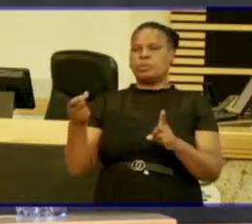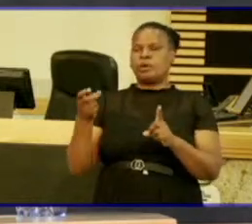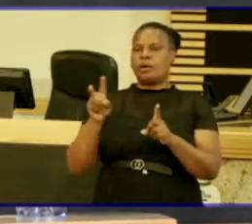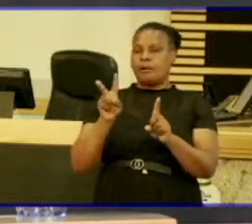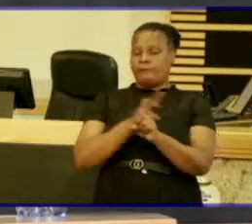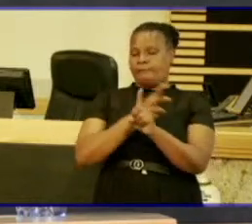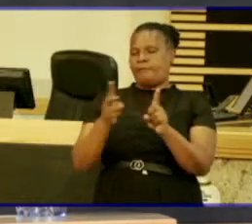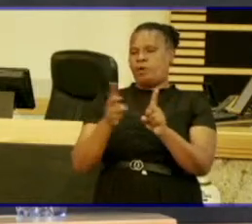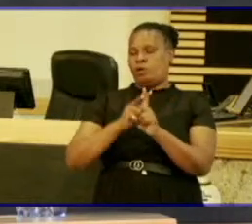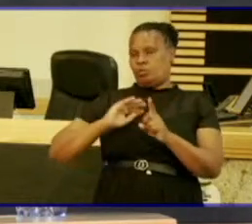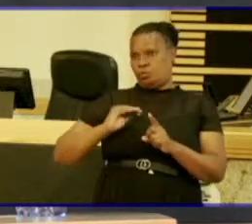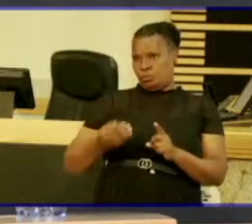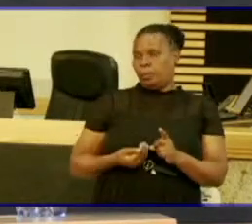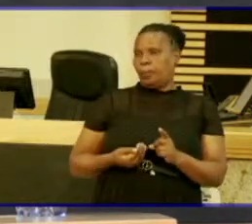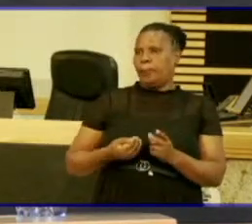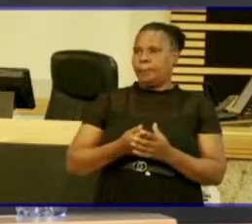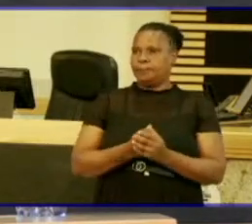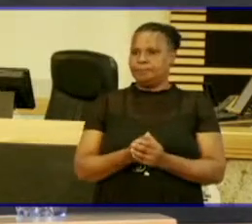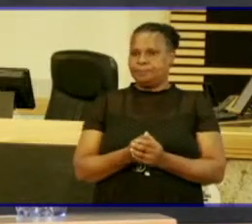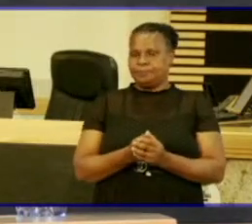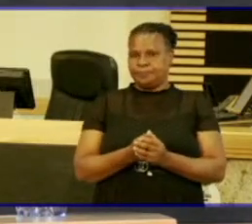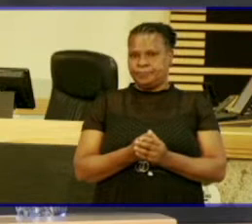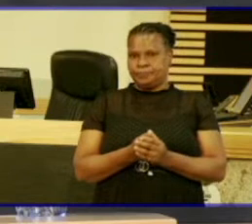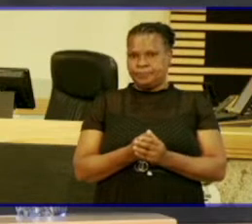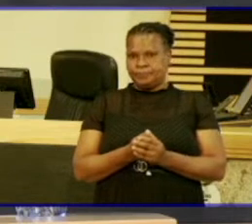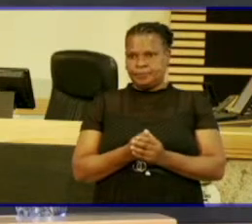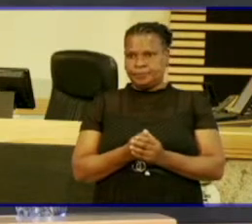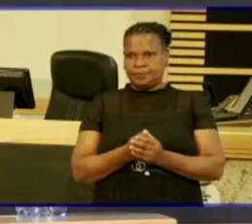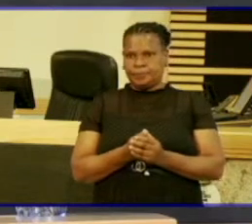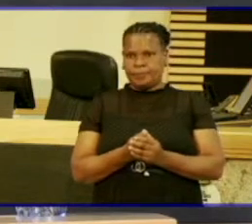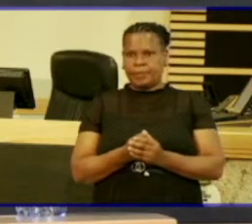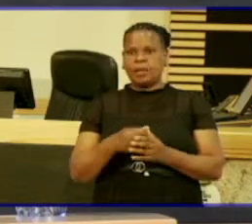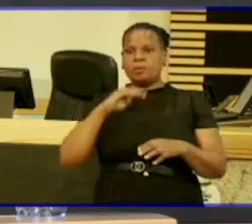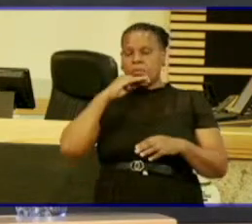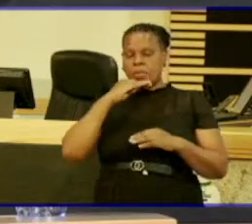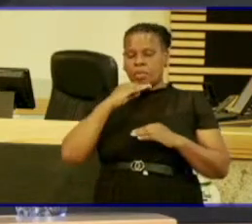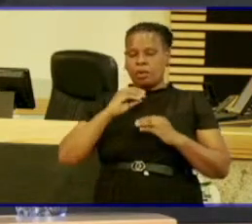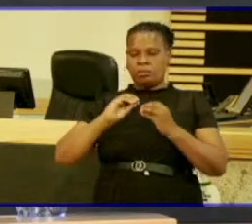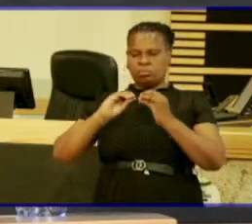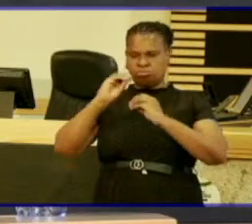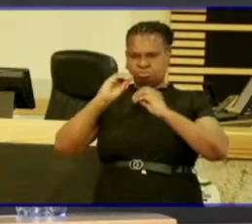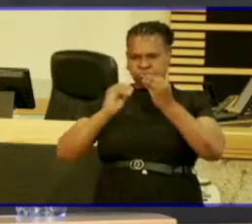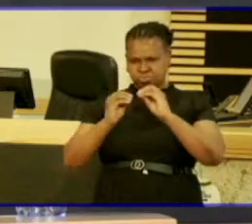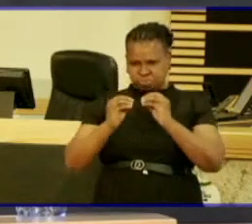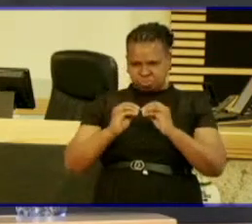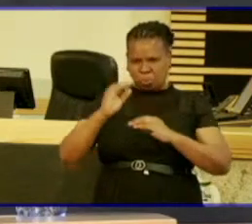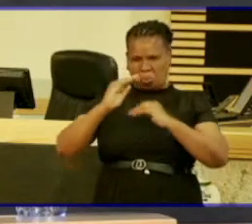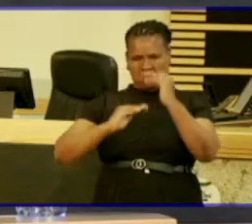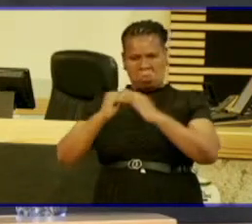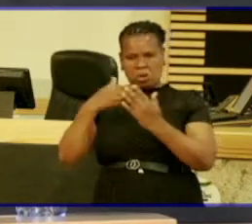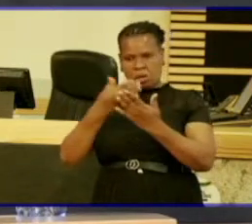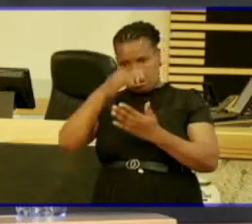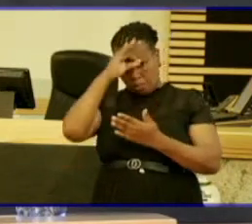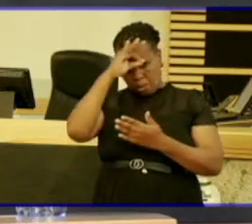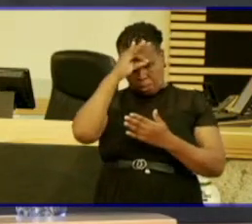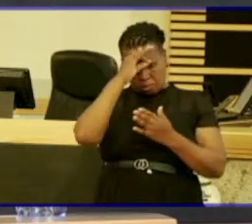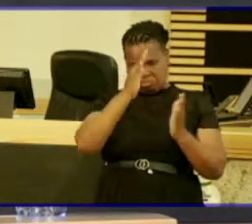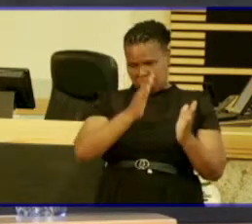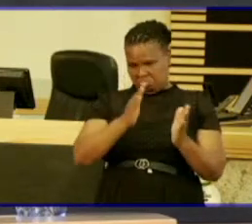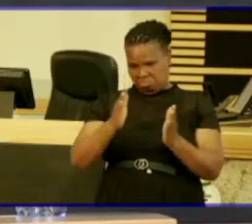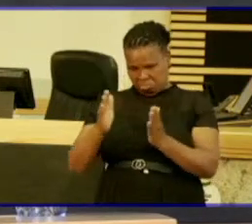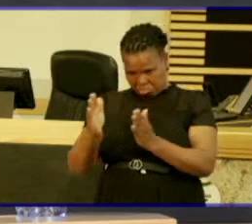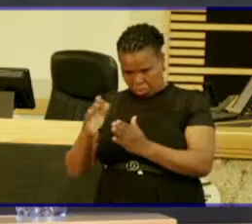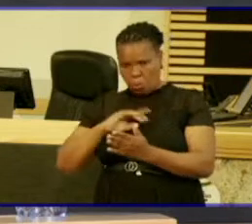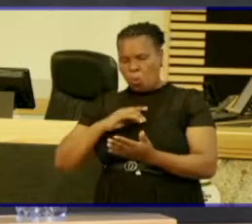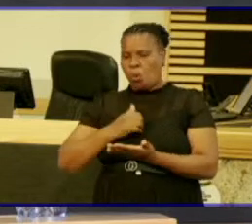African Police Service is in the process of establishing a manual and a semi-automated DNA processing system in the Eastern Cape. This will